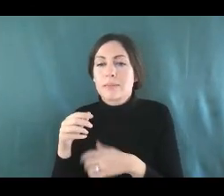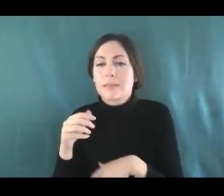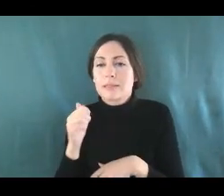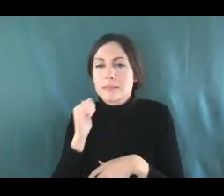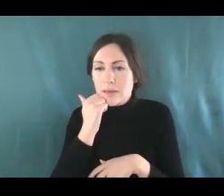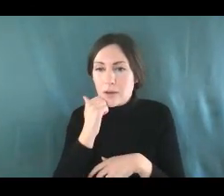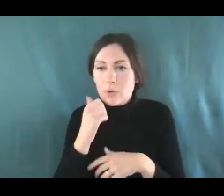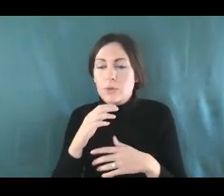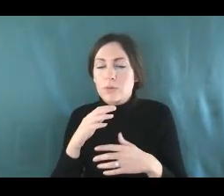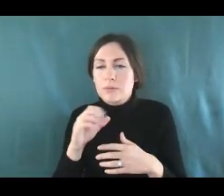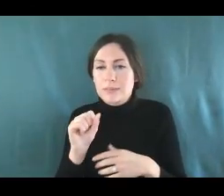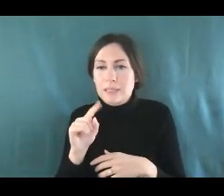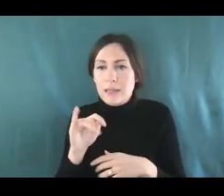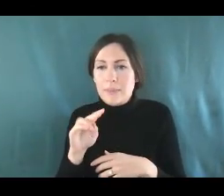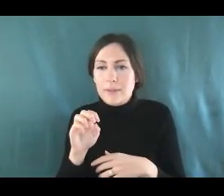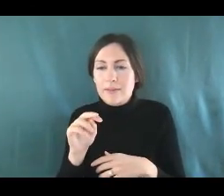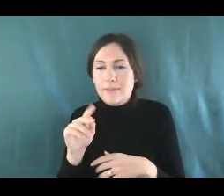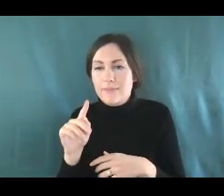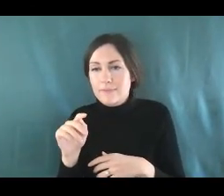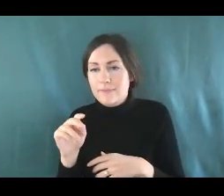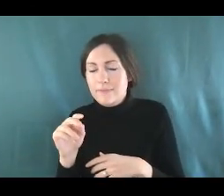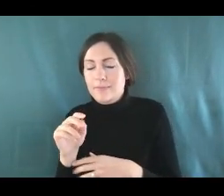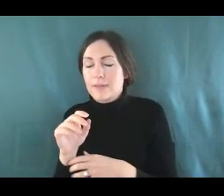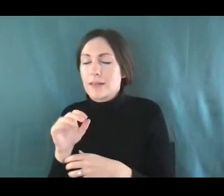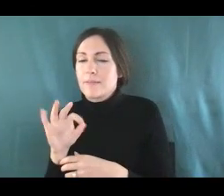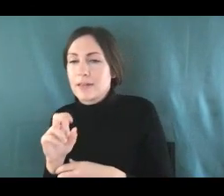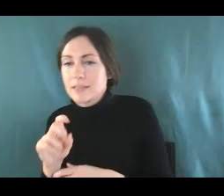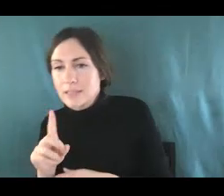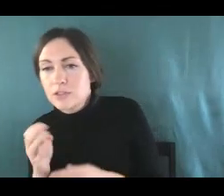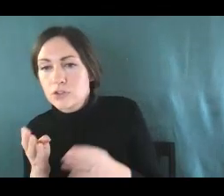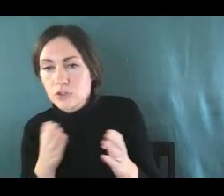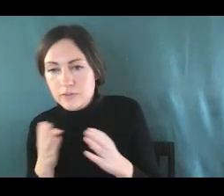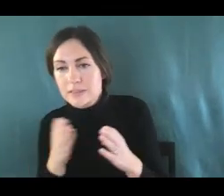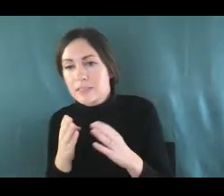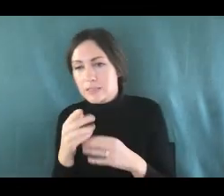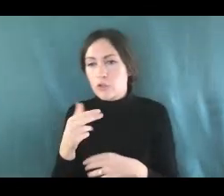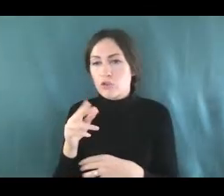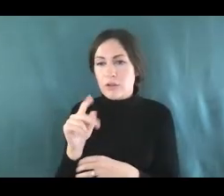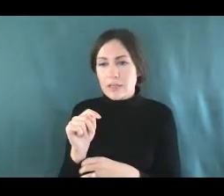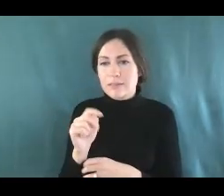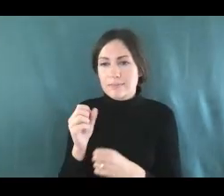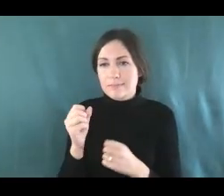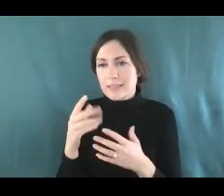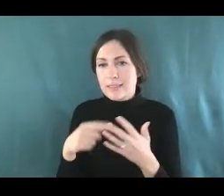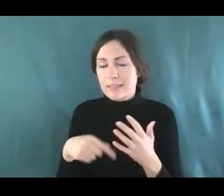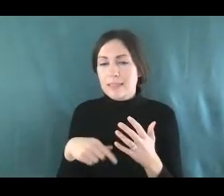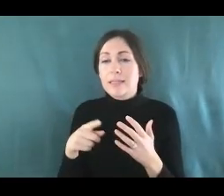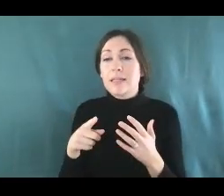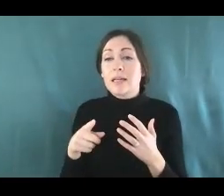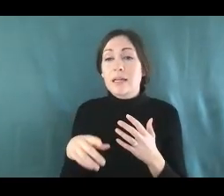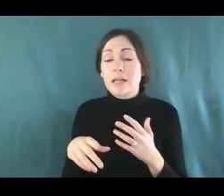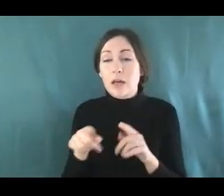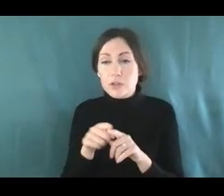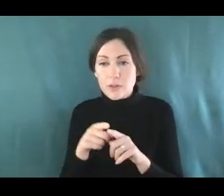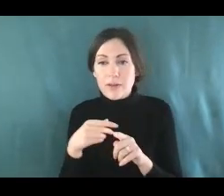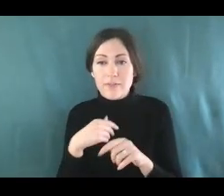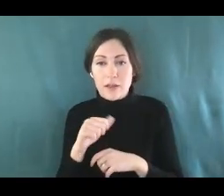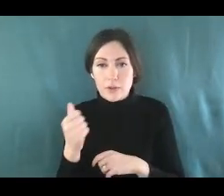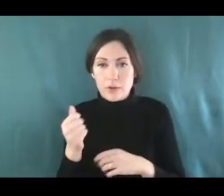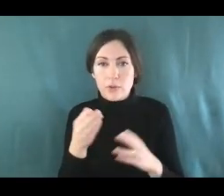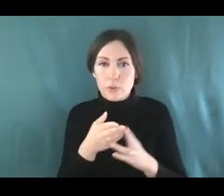block grant, and social services block grant. In addition to these, as you know, through the director's